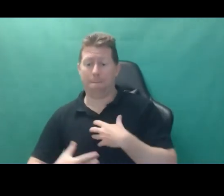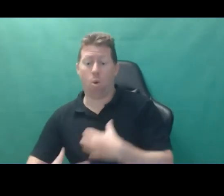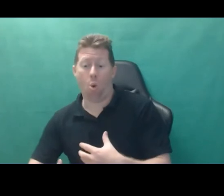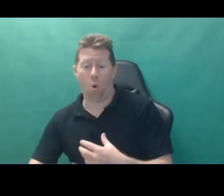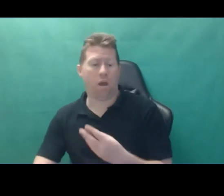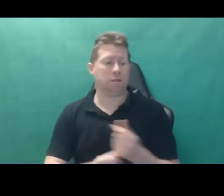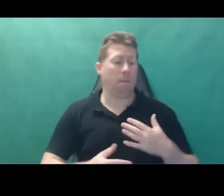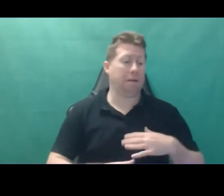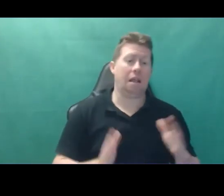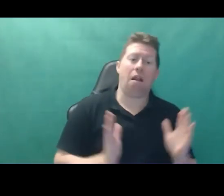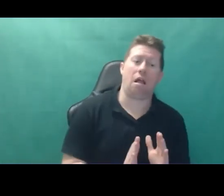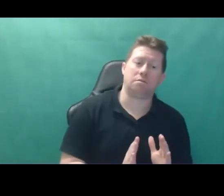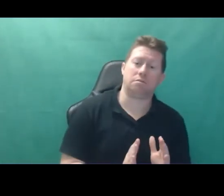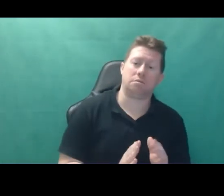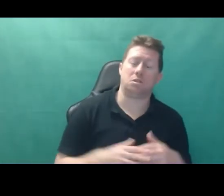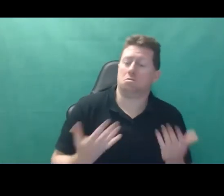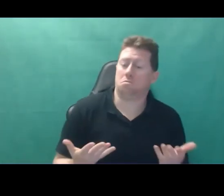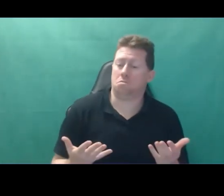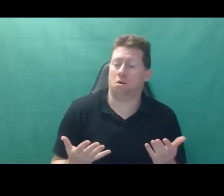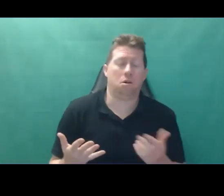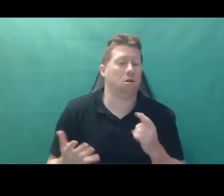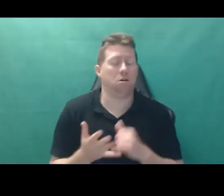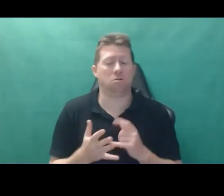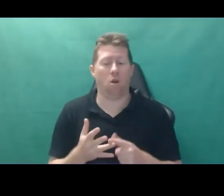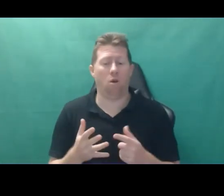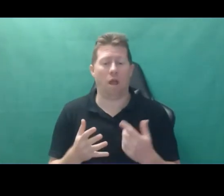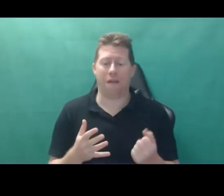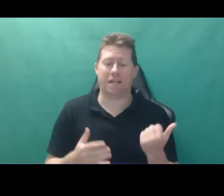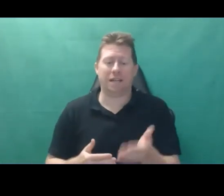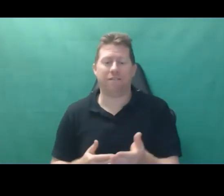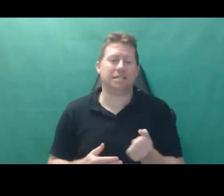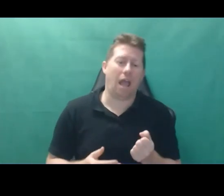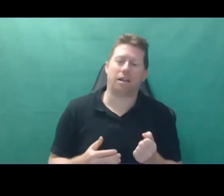good at love to supply needs. So, you know, we're all in this together.